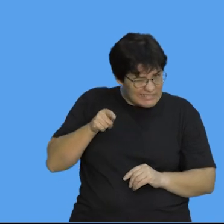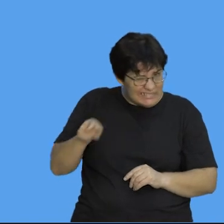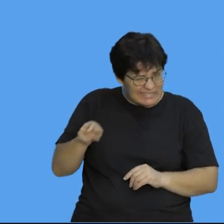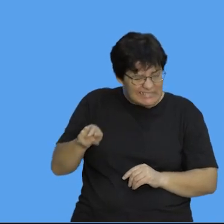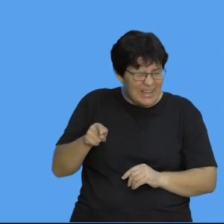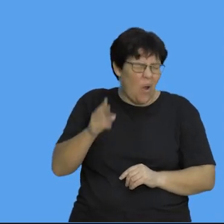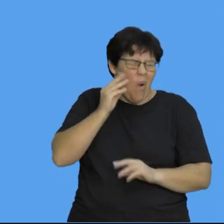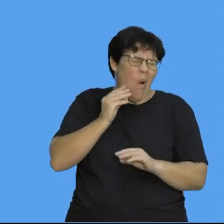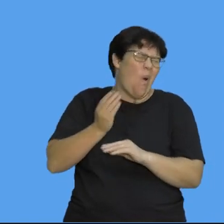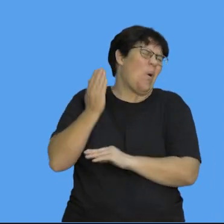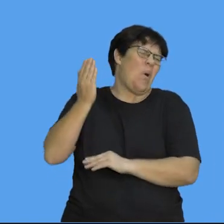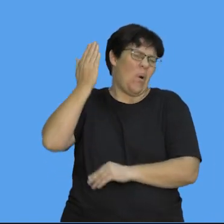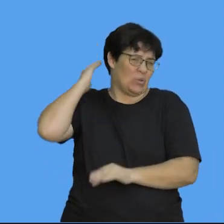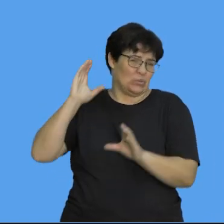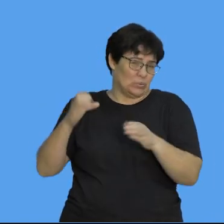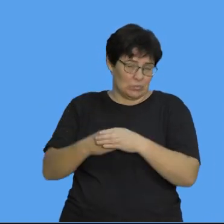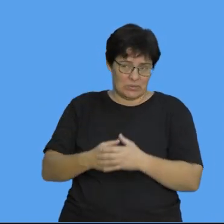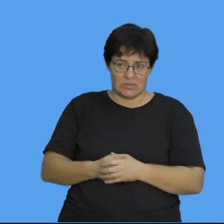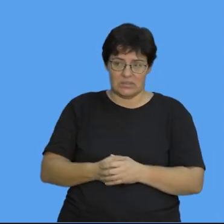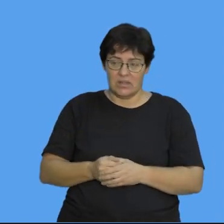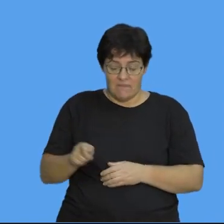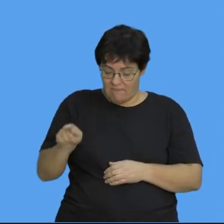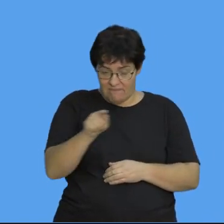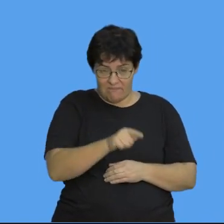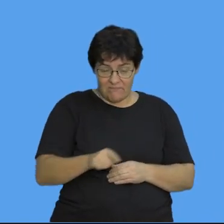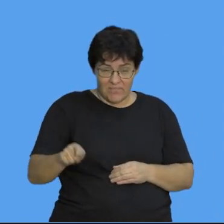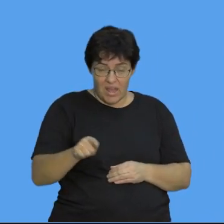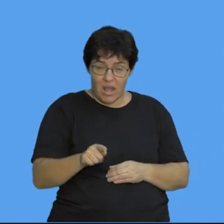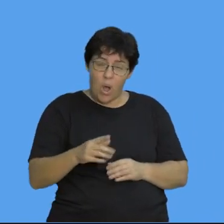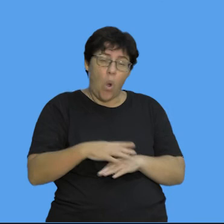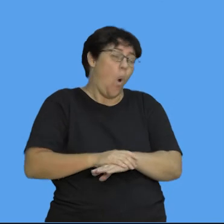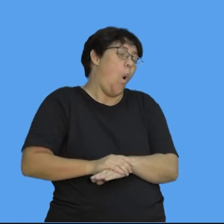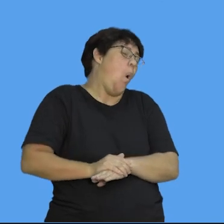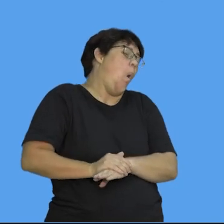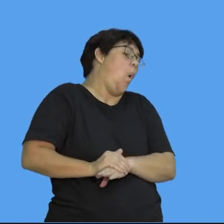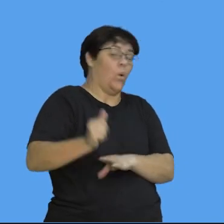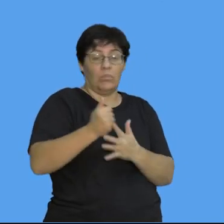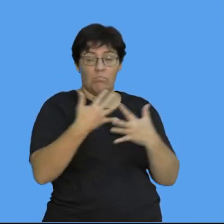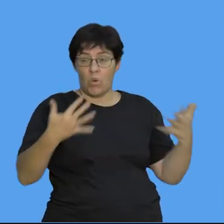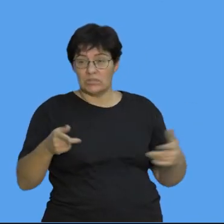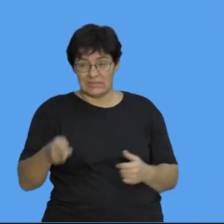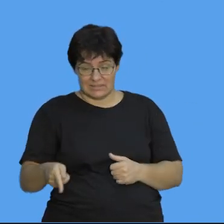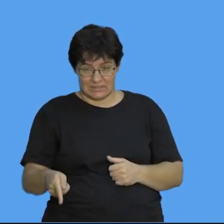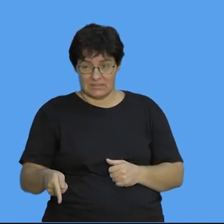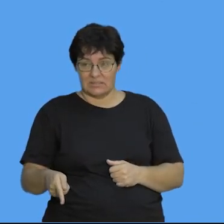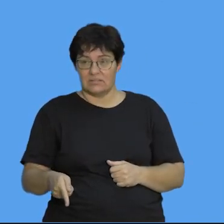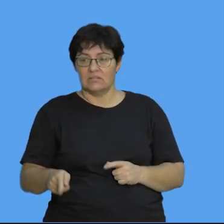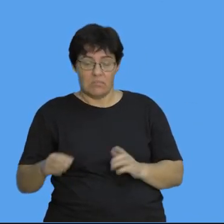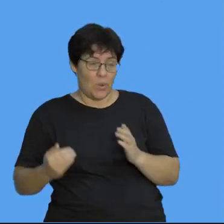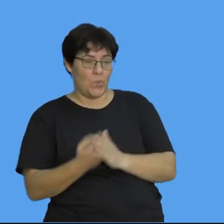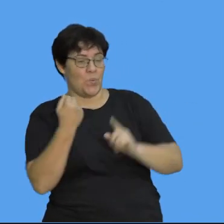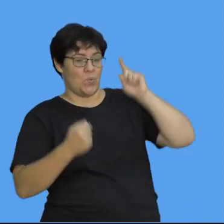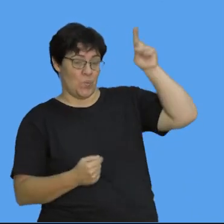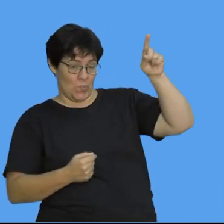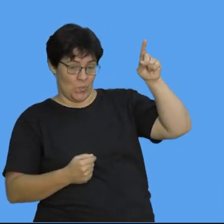be the very oldest plant group. So if I look here, which one is the oldest? Because this is old and